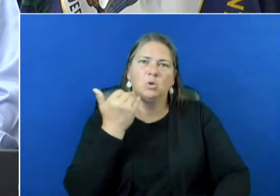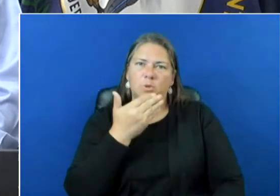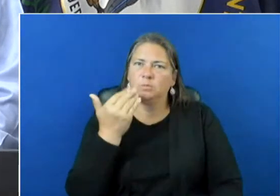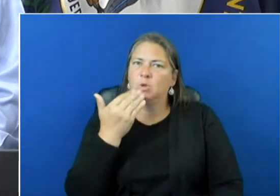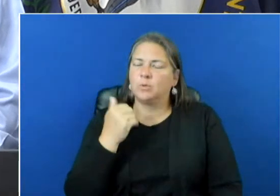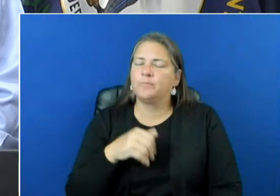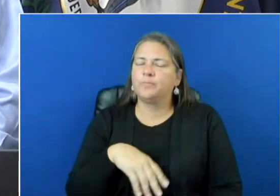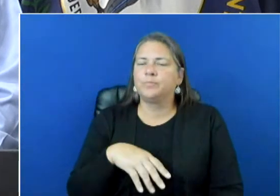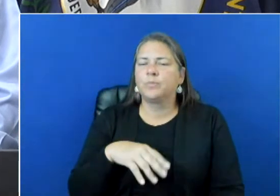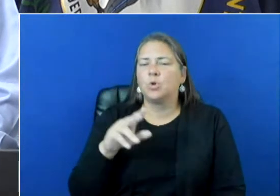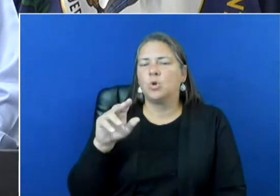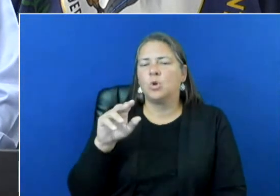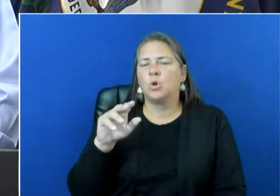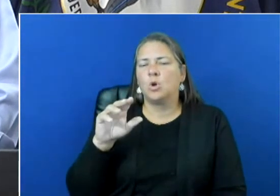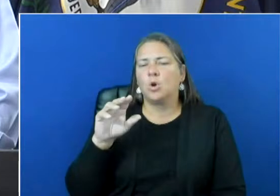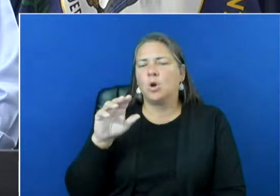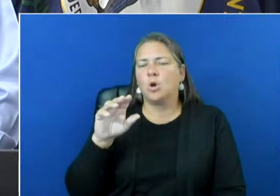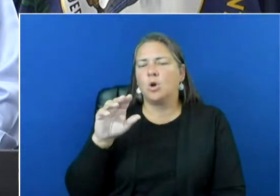Boyer, WEKU.